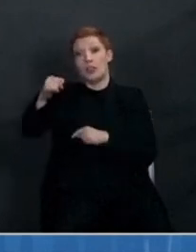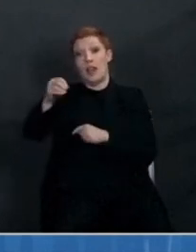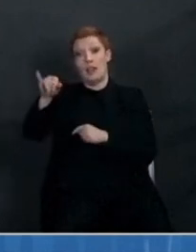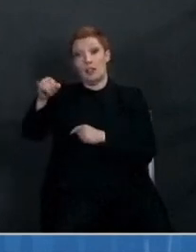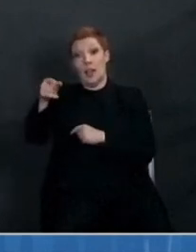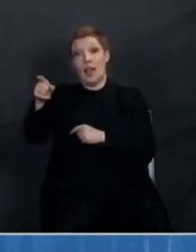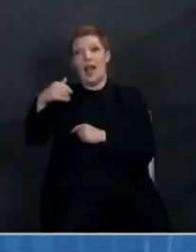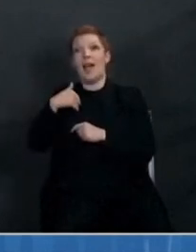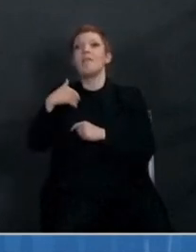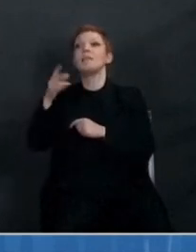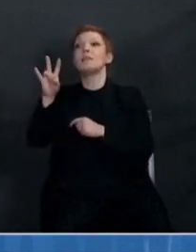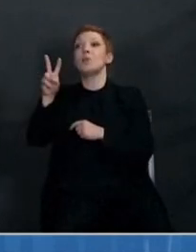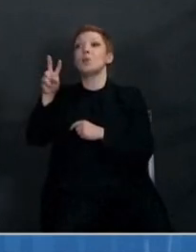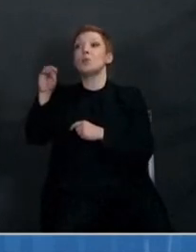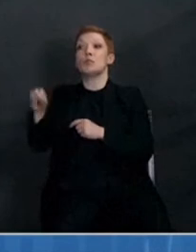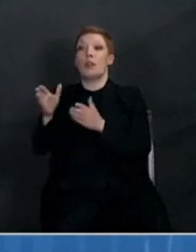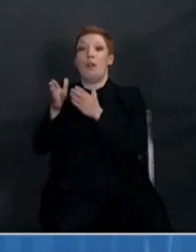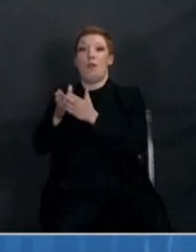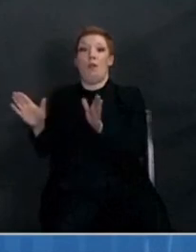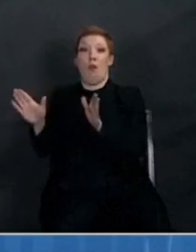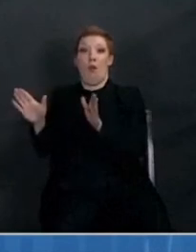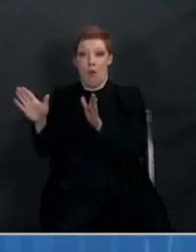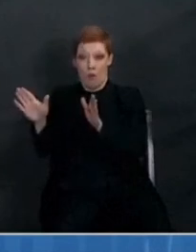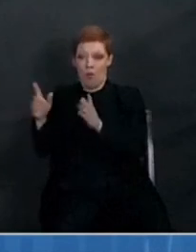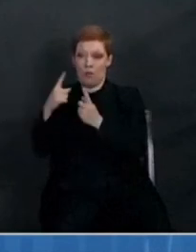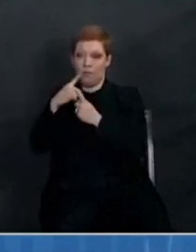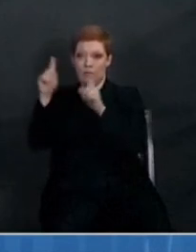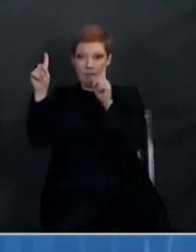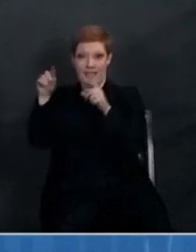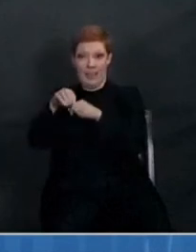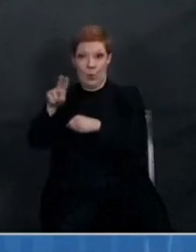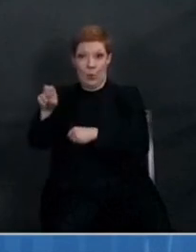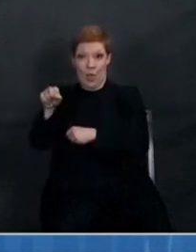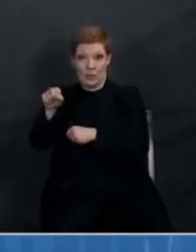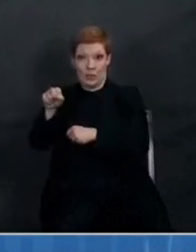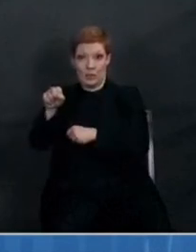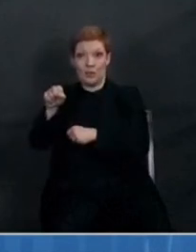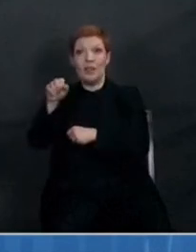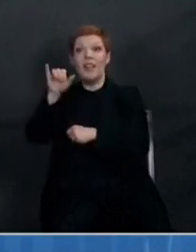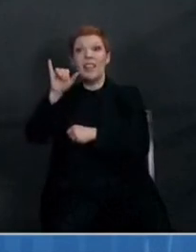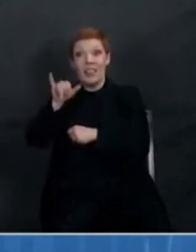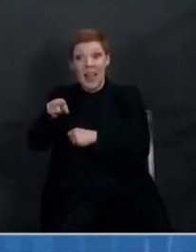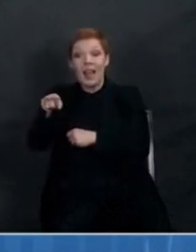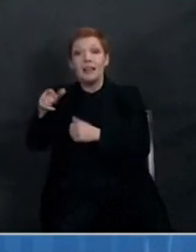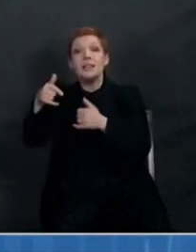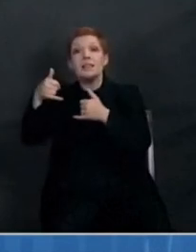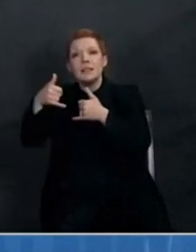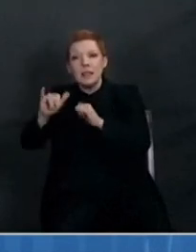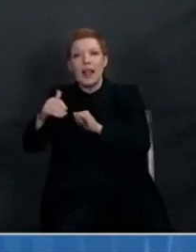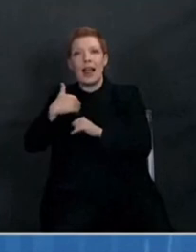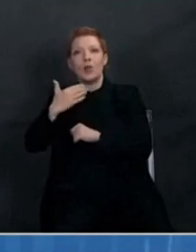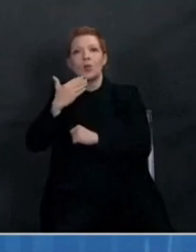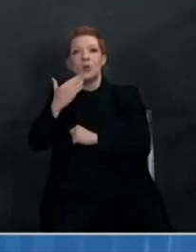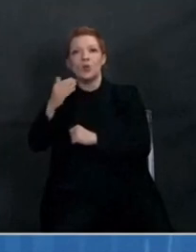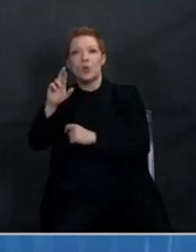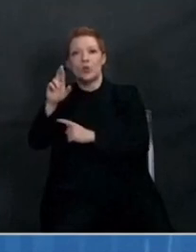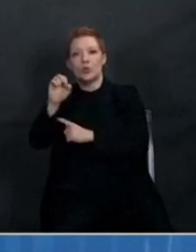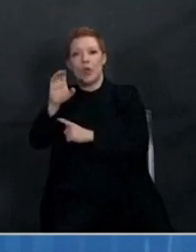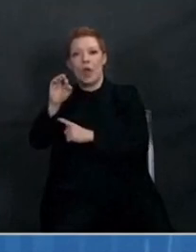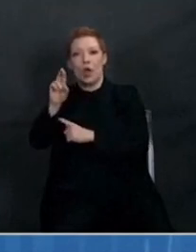overall efficacy in the USA, actually had a very good record with regard